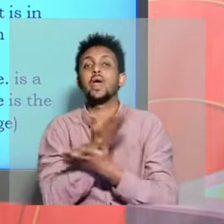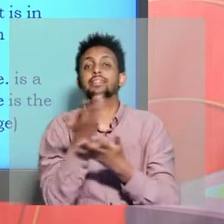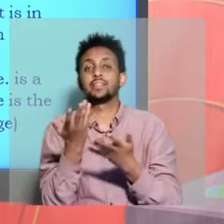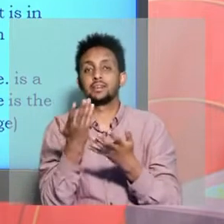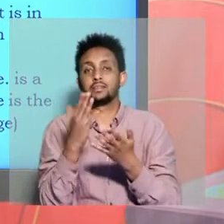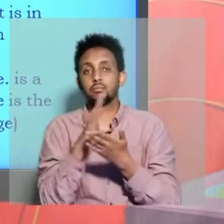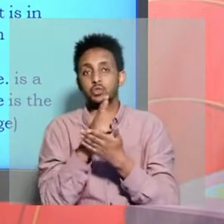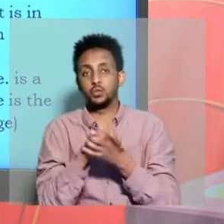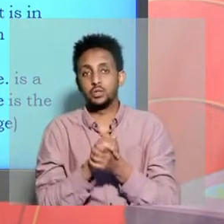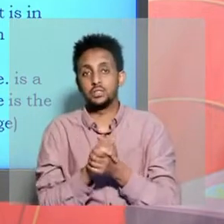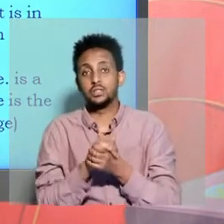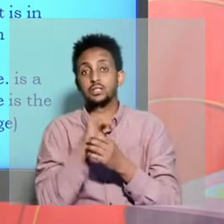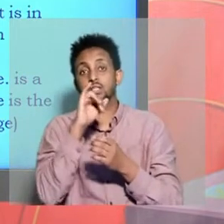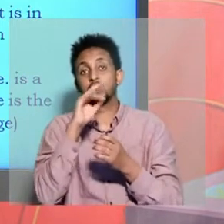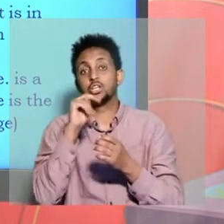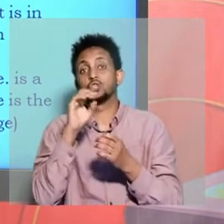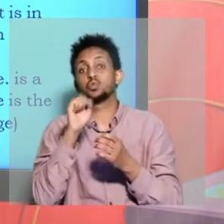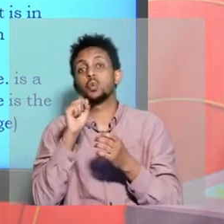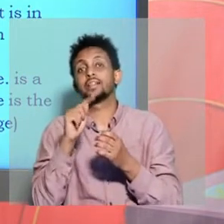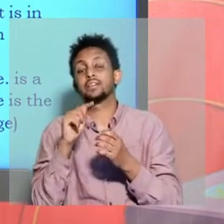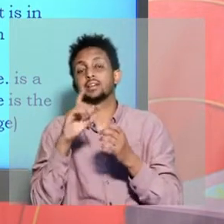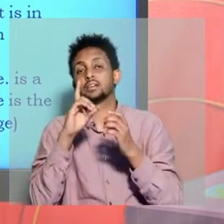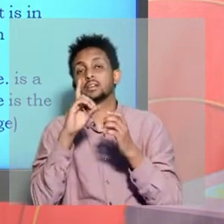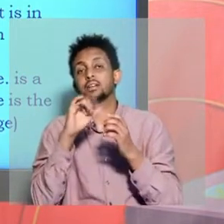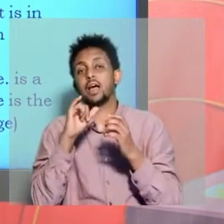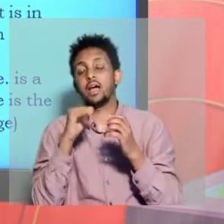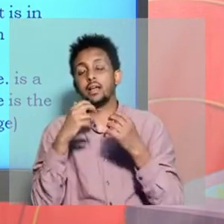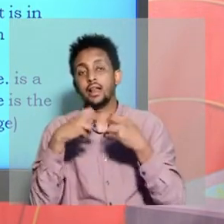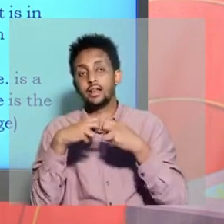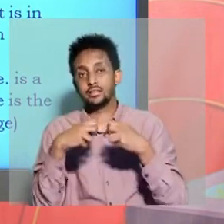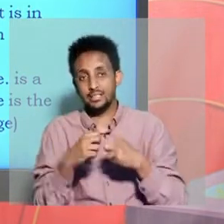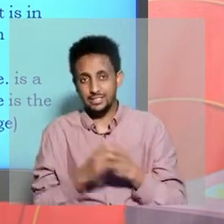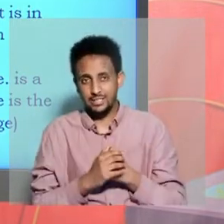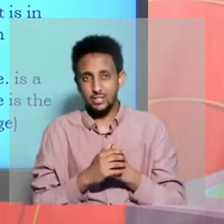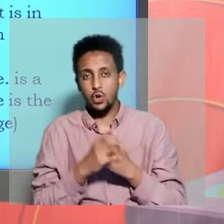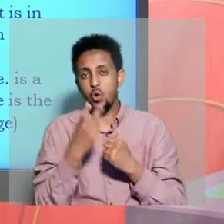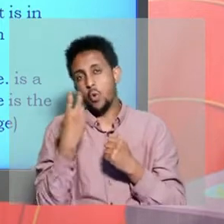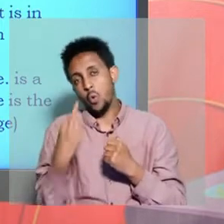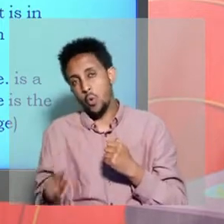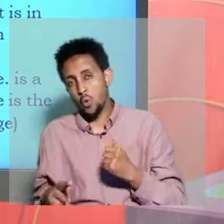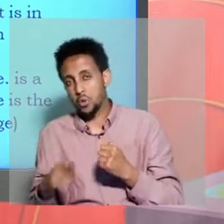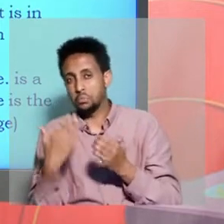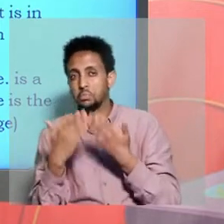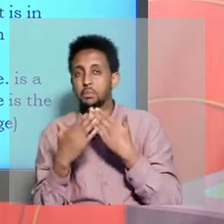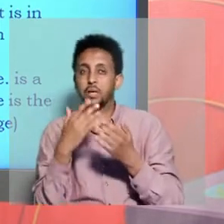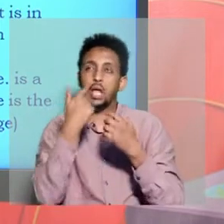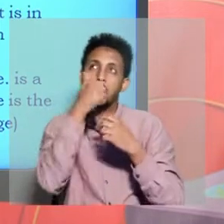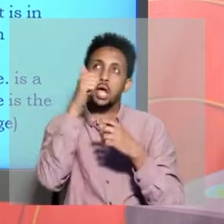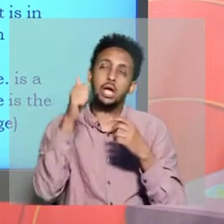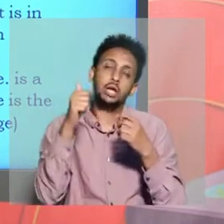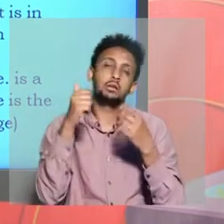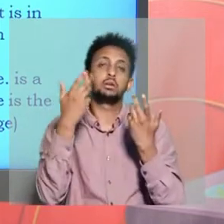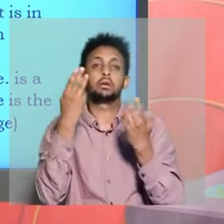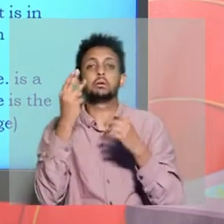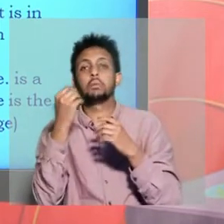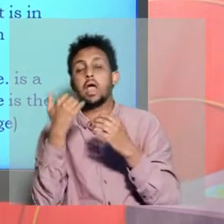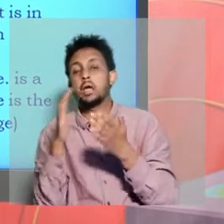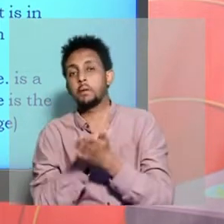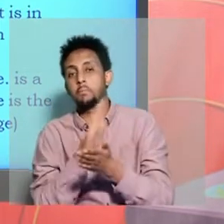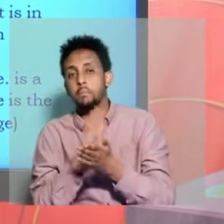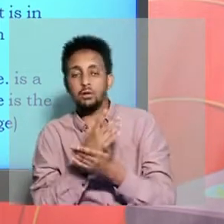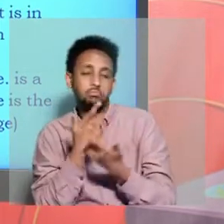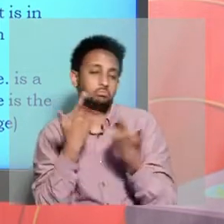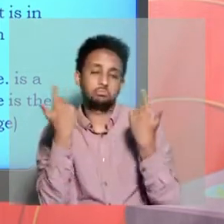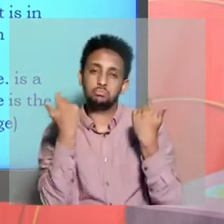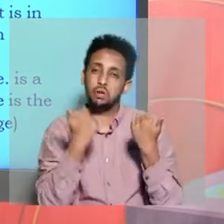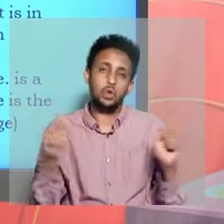between it. The insulator is known to be dielectrics or it might be air, it might be mica, paper, wood,